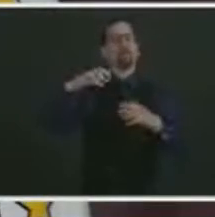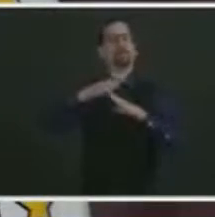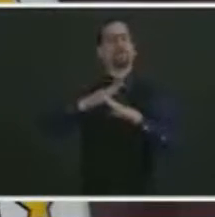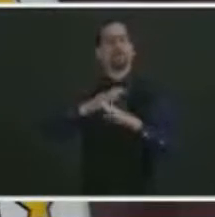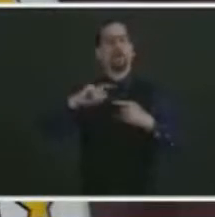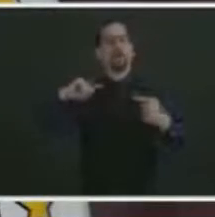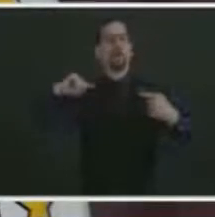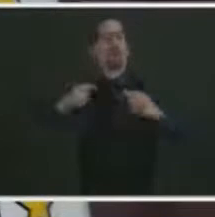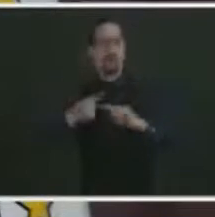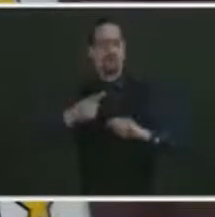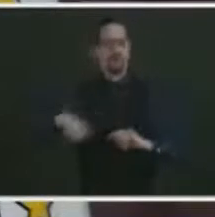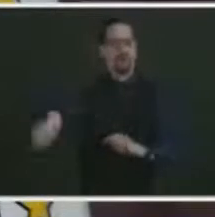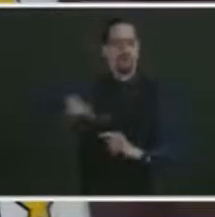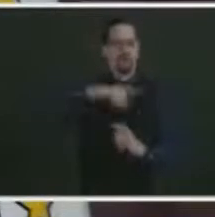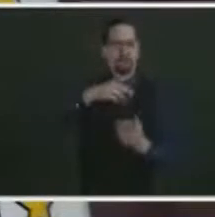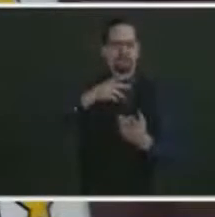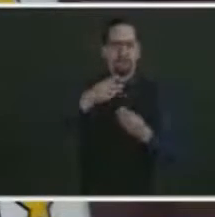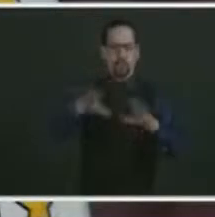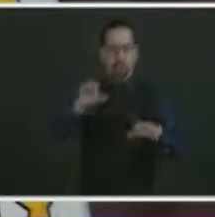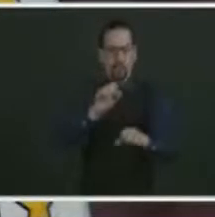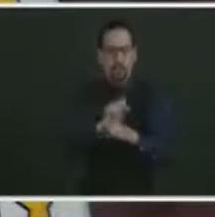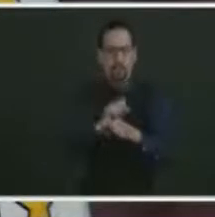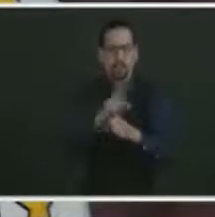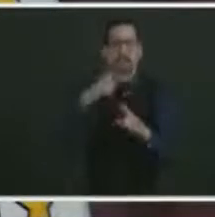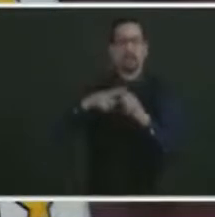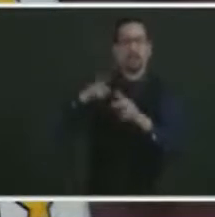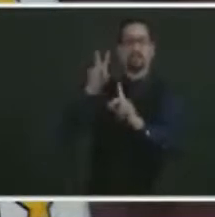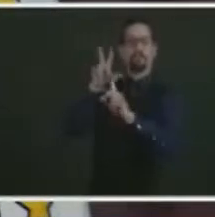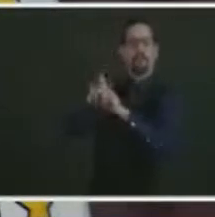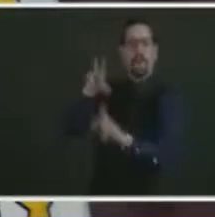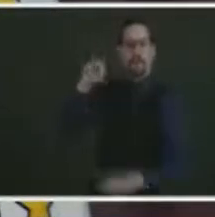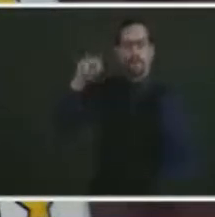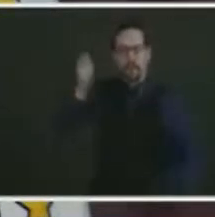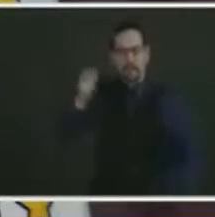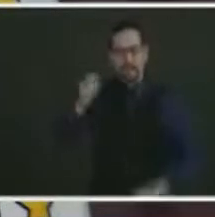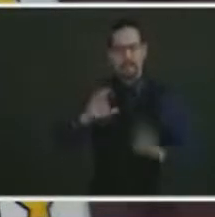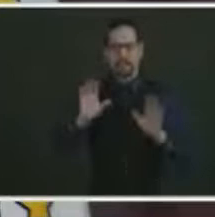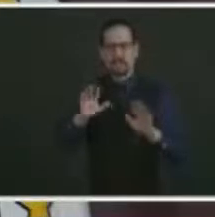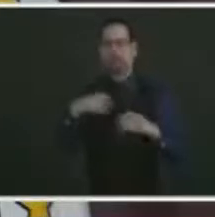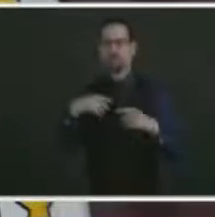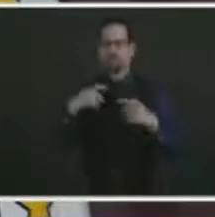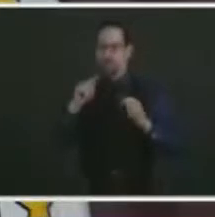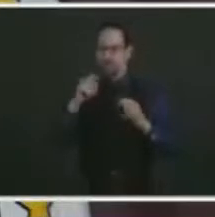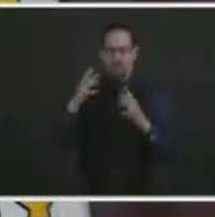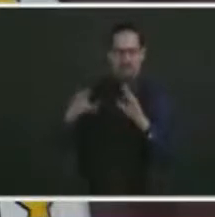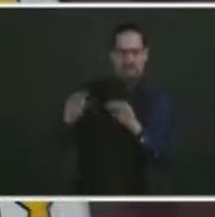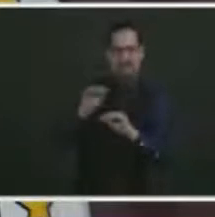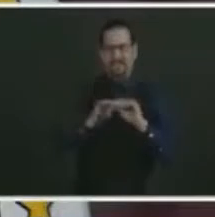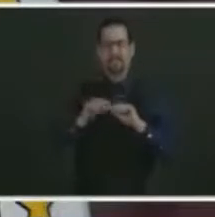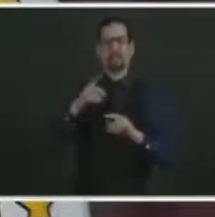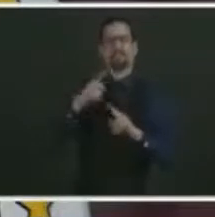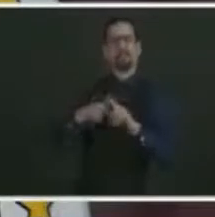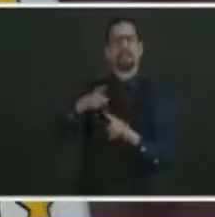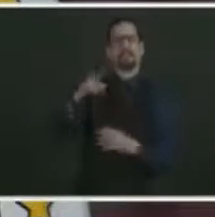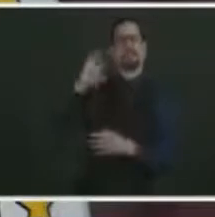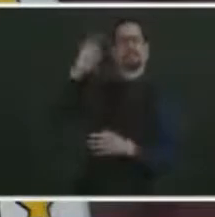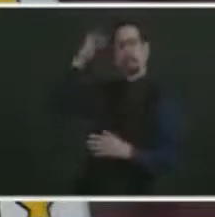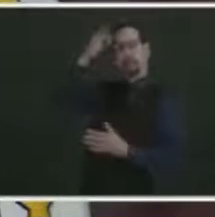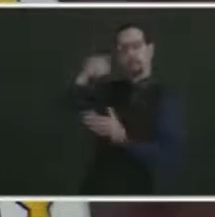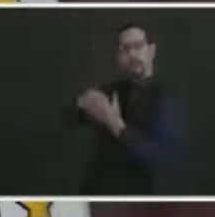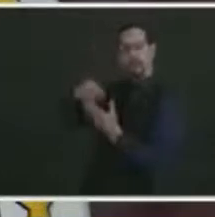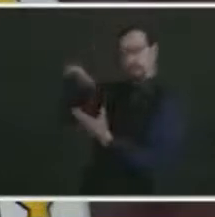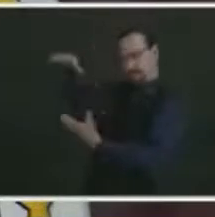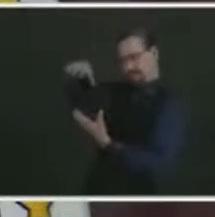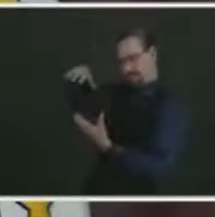delayed layoffs and furloughs, at least until I have a better sense of exactly what kind of additional federal aid will